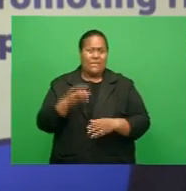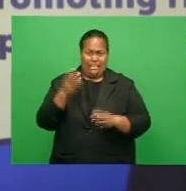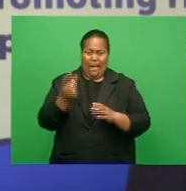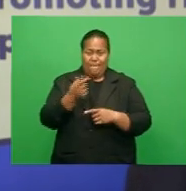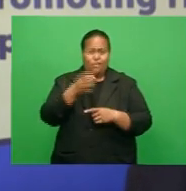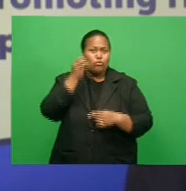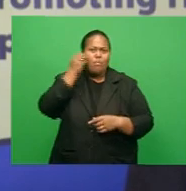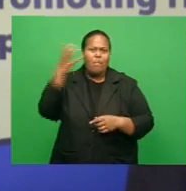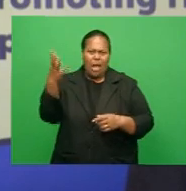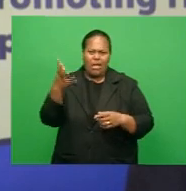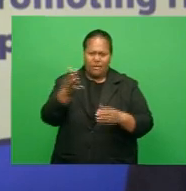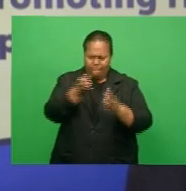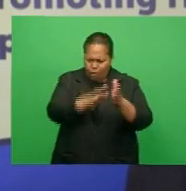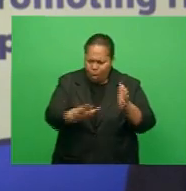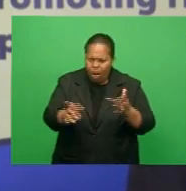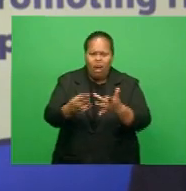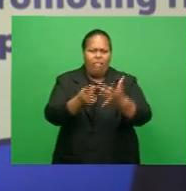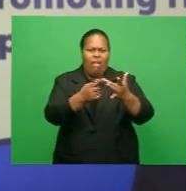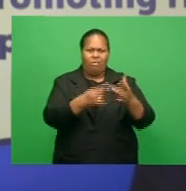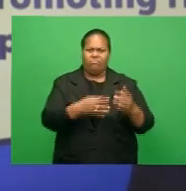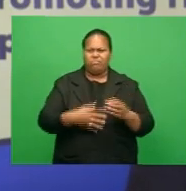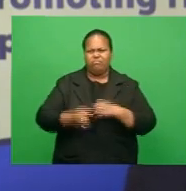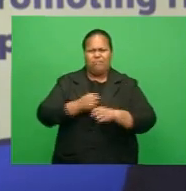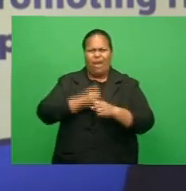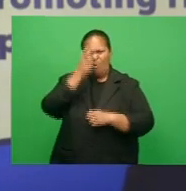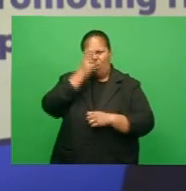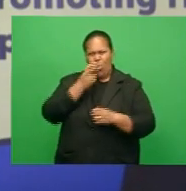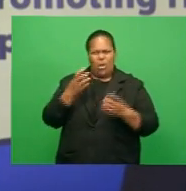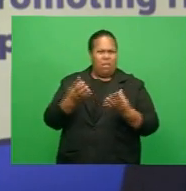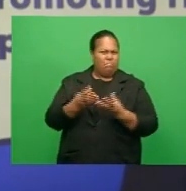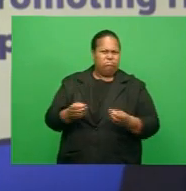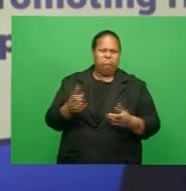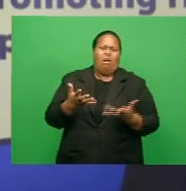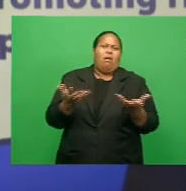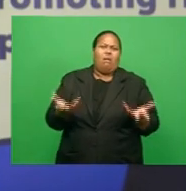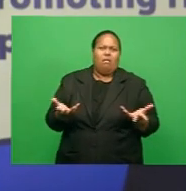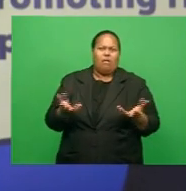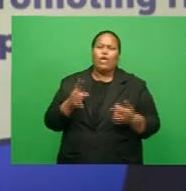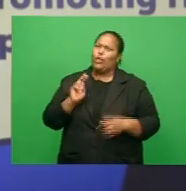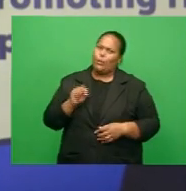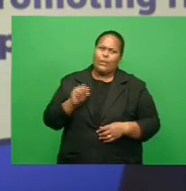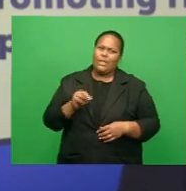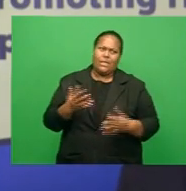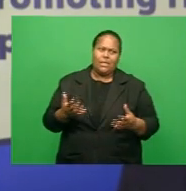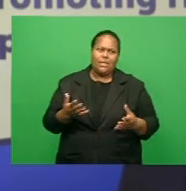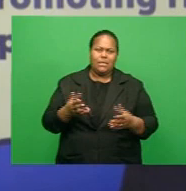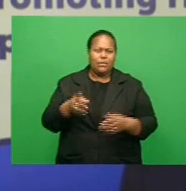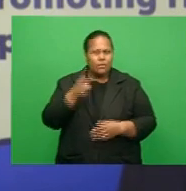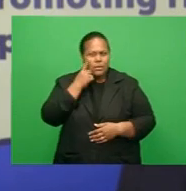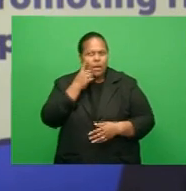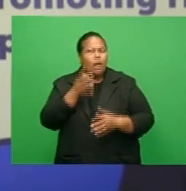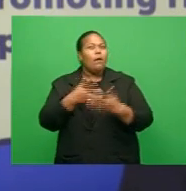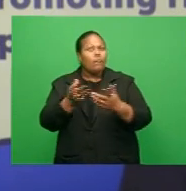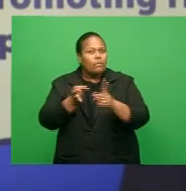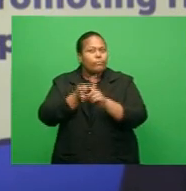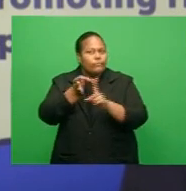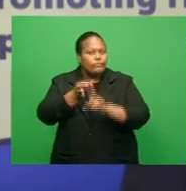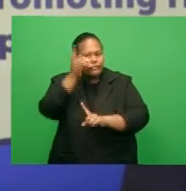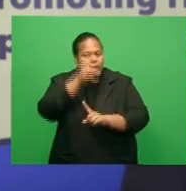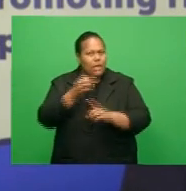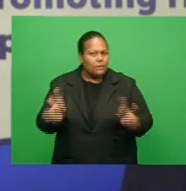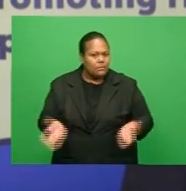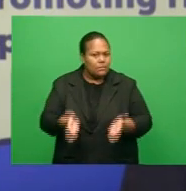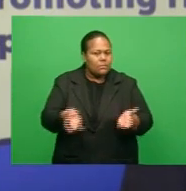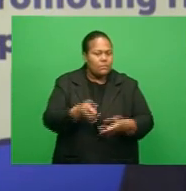deteriorating. So there is a need to maybe moving forward to see how improvements can be brought